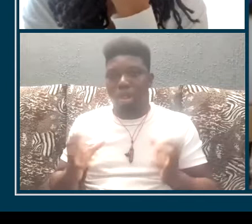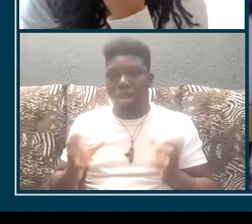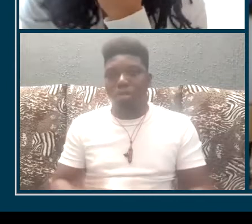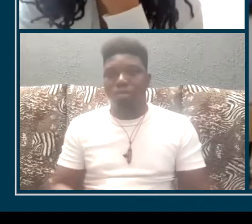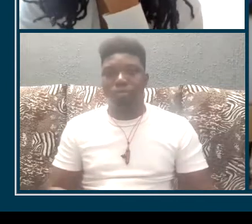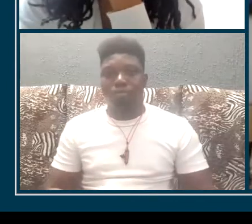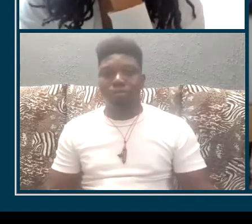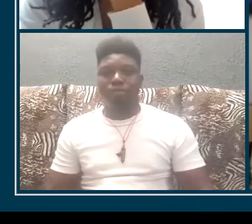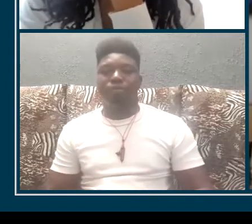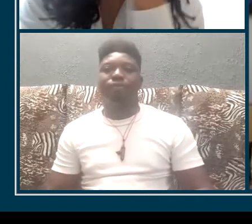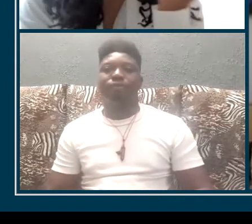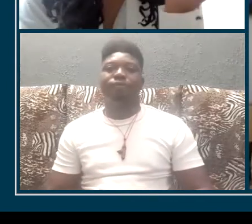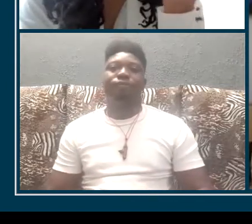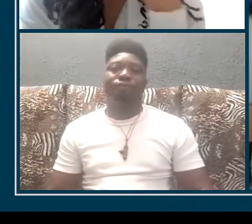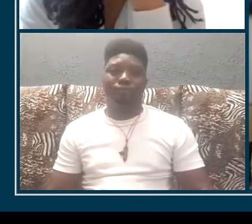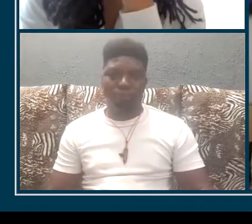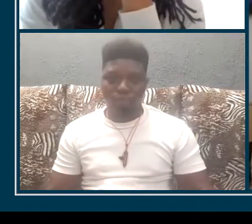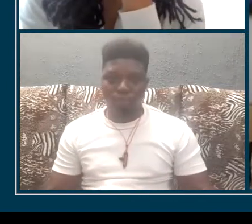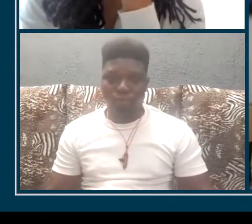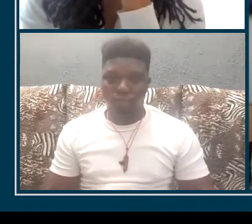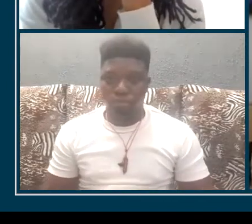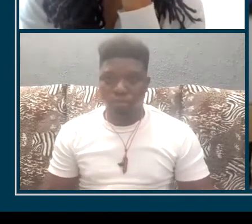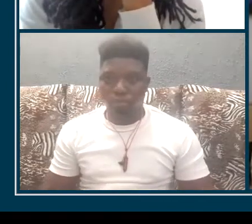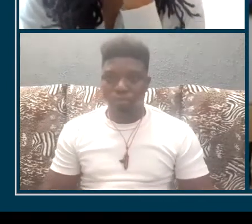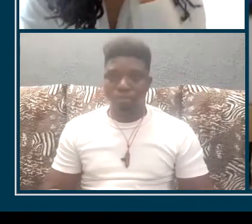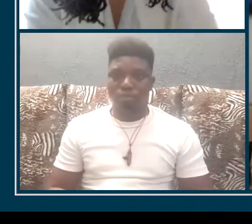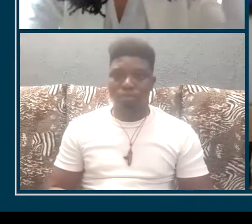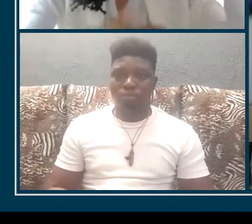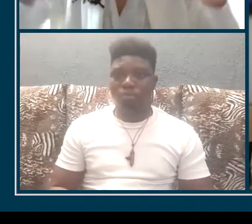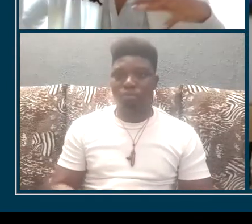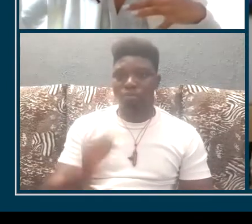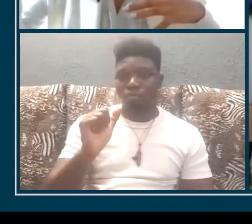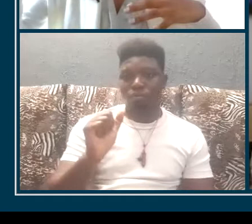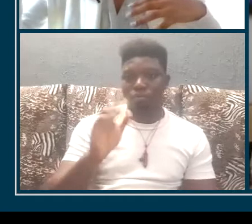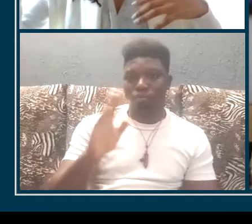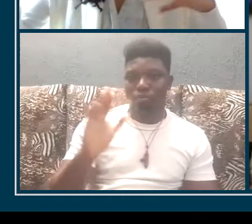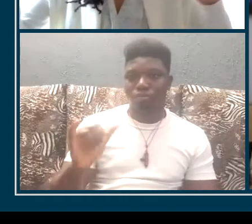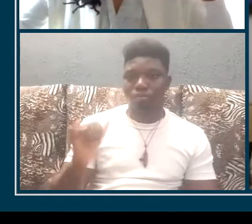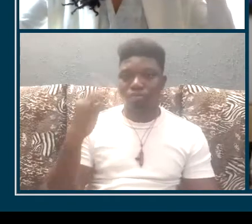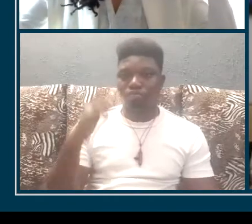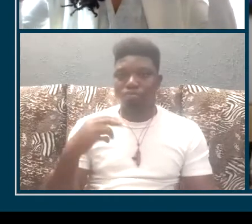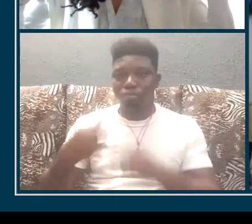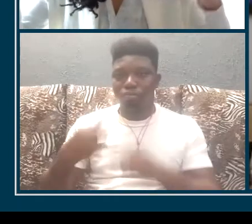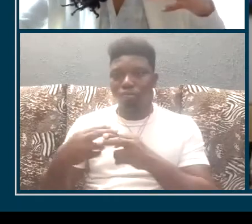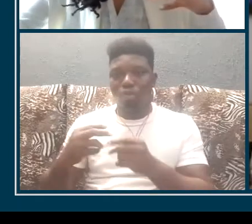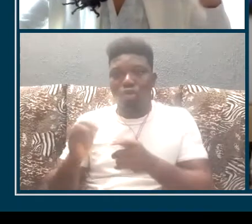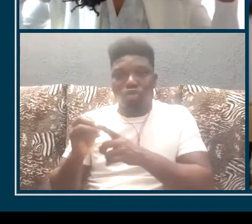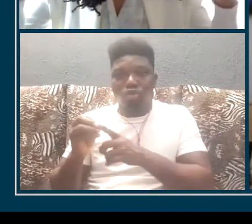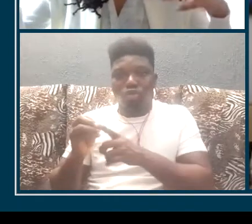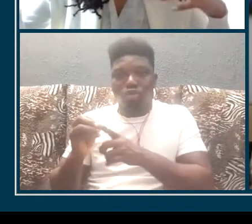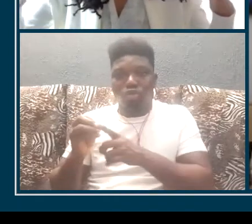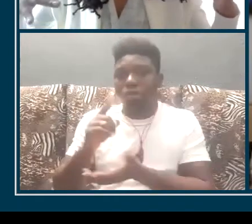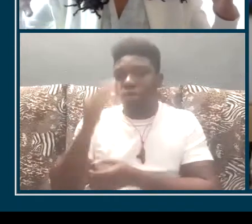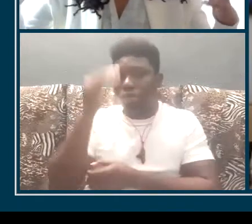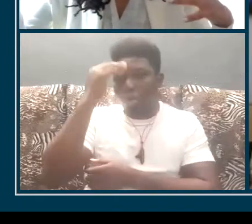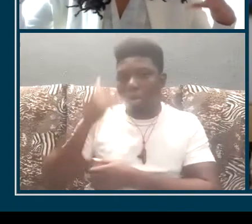Yeah. And is there a sense, as Abby was naming too, that, you know, when we talk about having different or